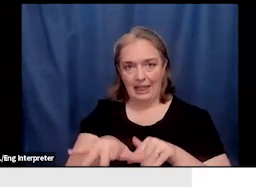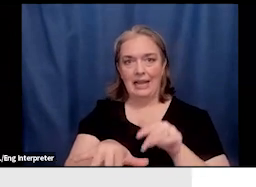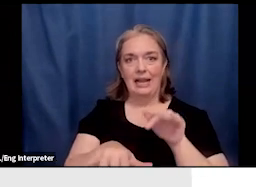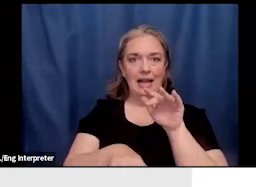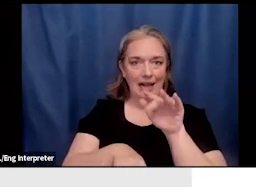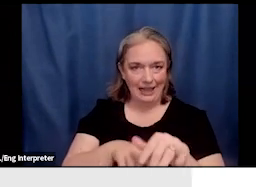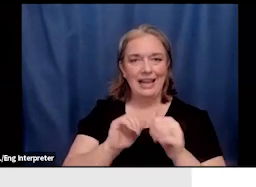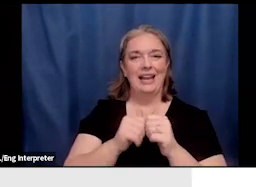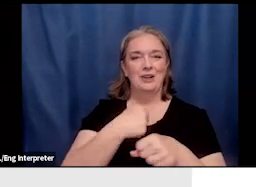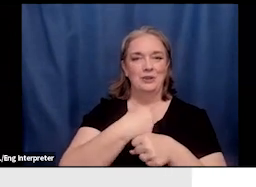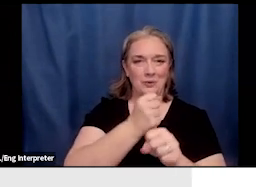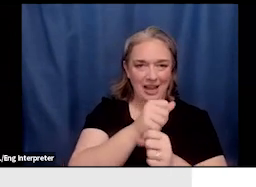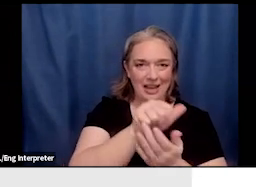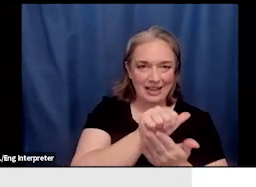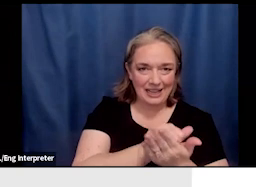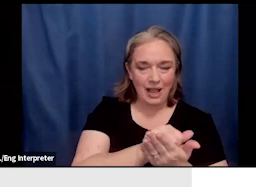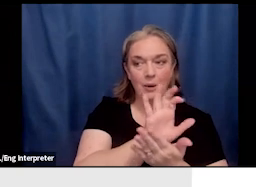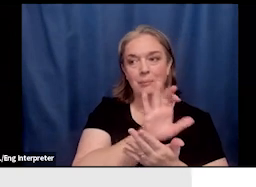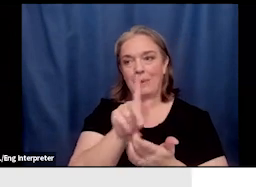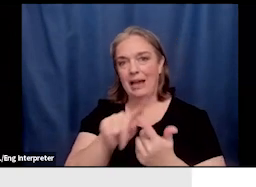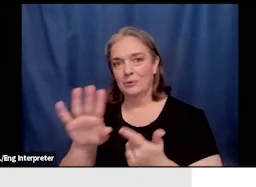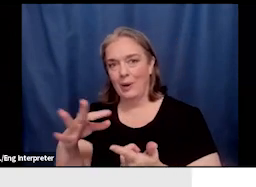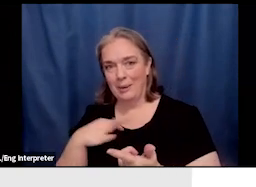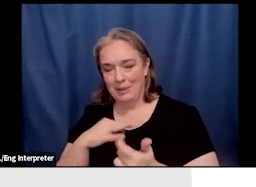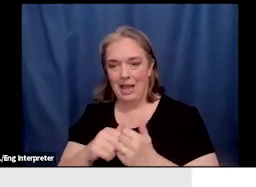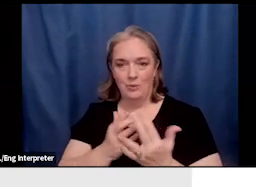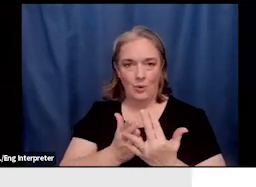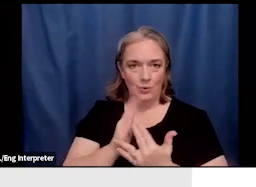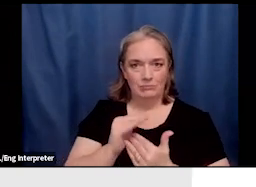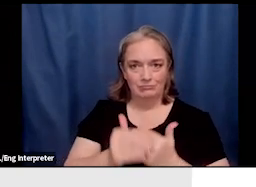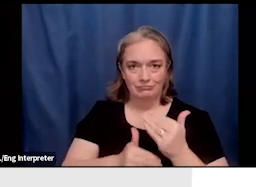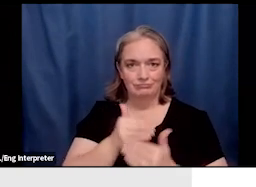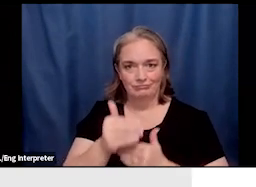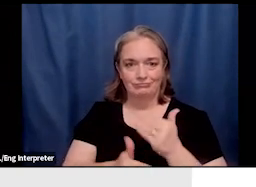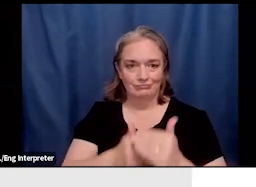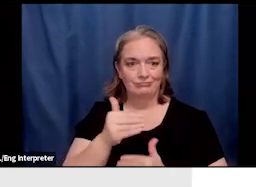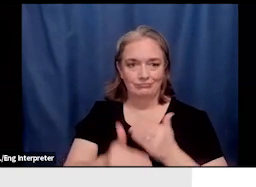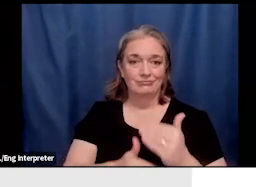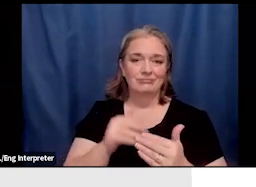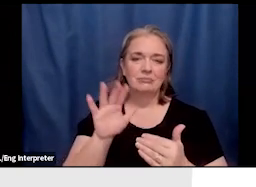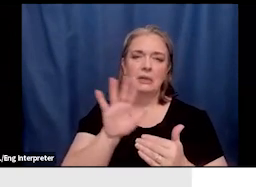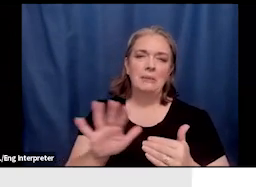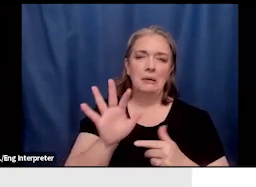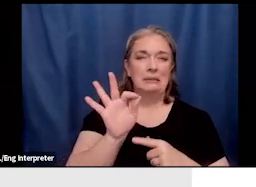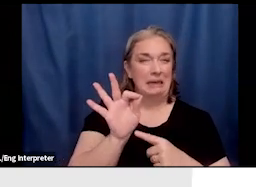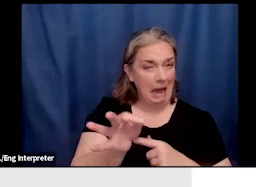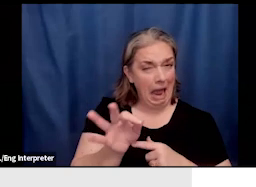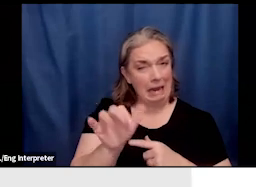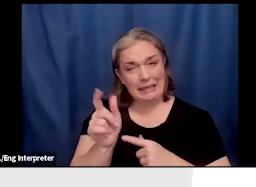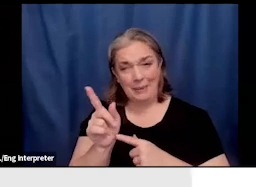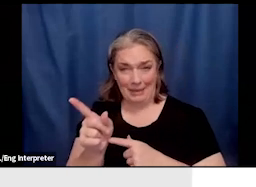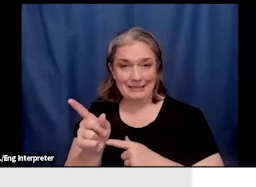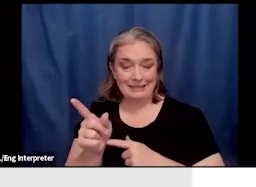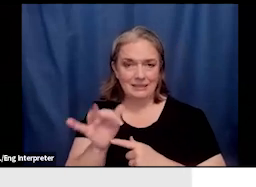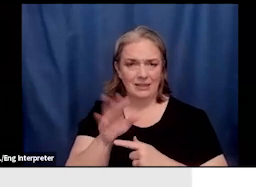account, get back to your application, how to go through the application step by step. So it's about 9 or 10 minutes long. So